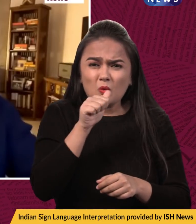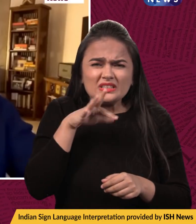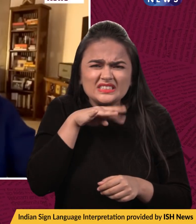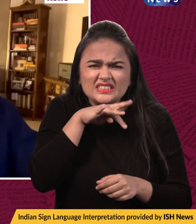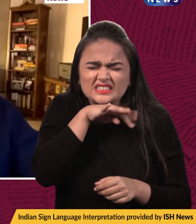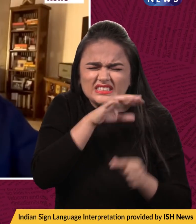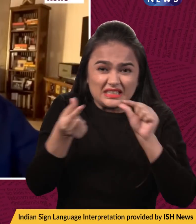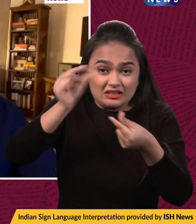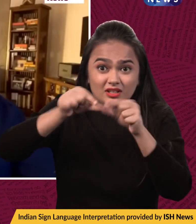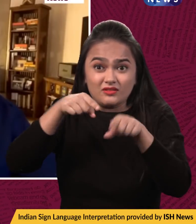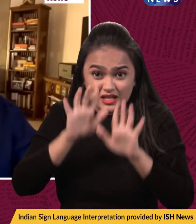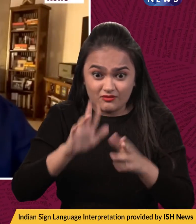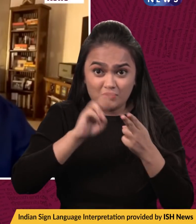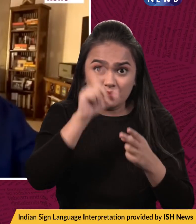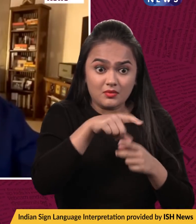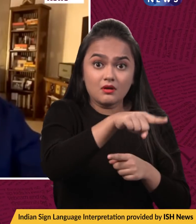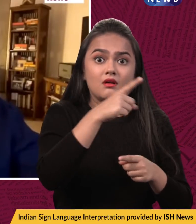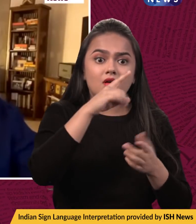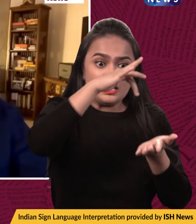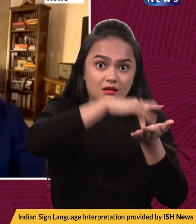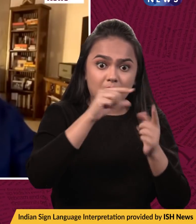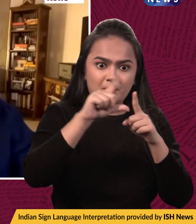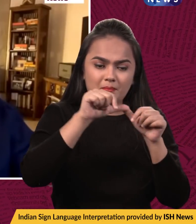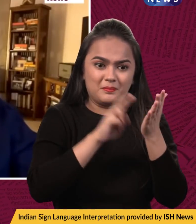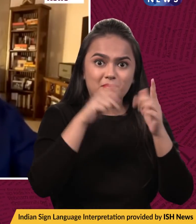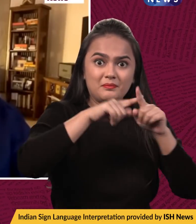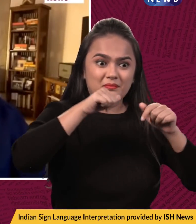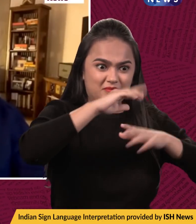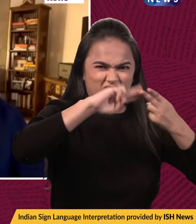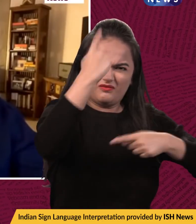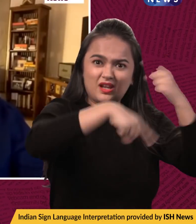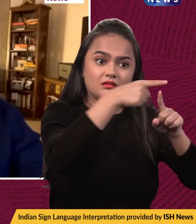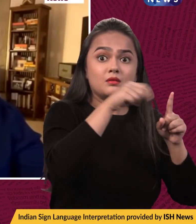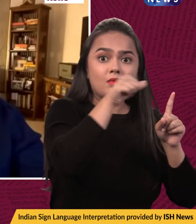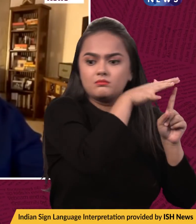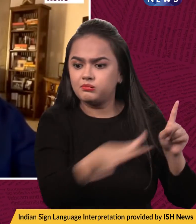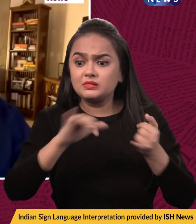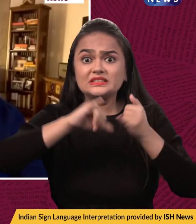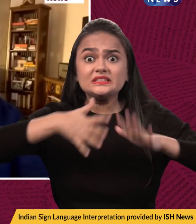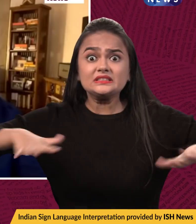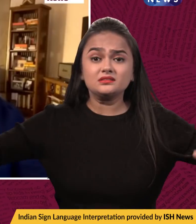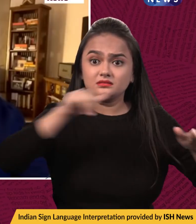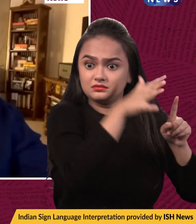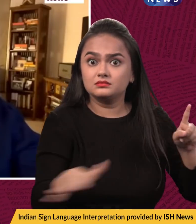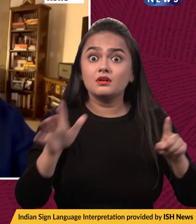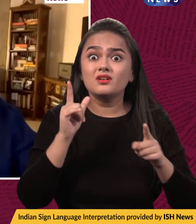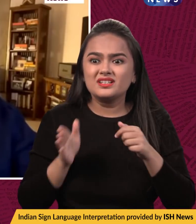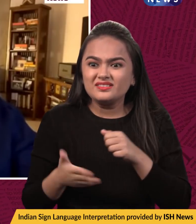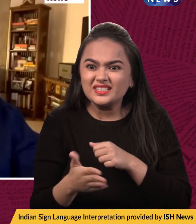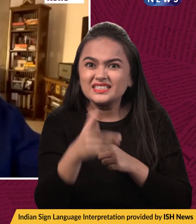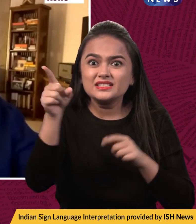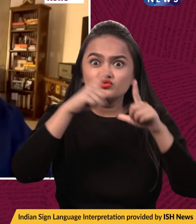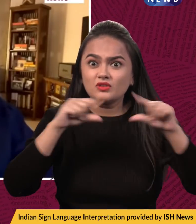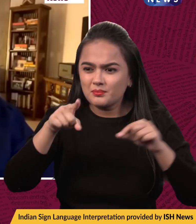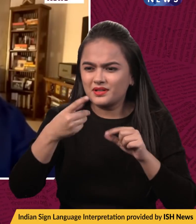contaminated water from the Fukushima Daiichi nuclear plant into the sea. This comes after there's been opposition from fishermen in